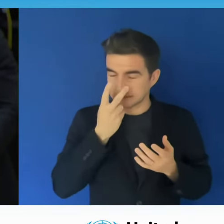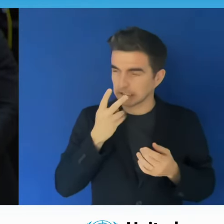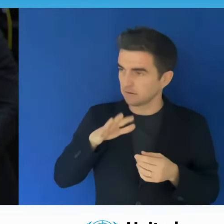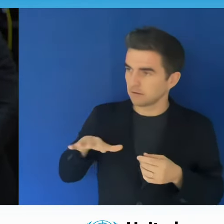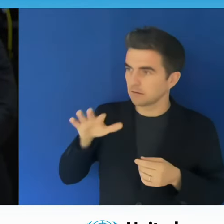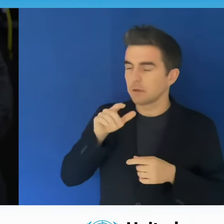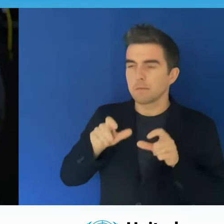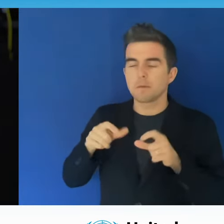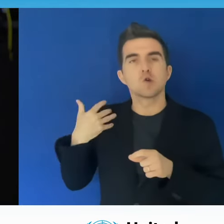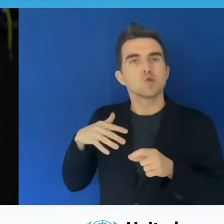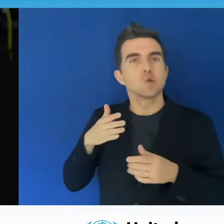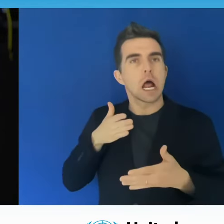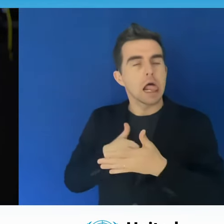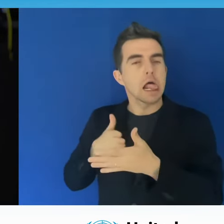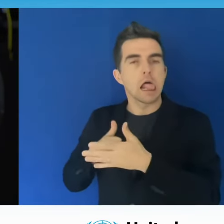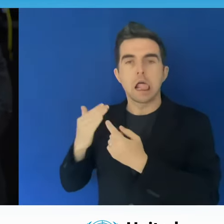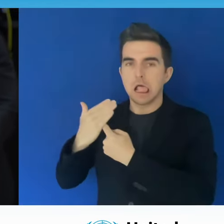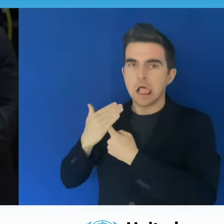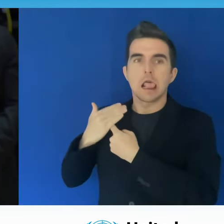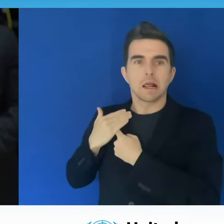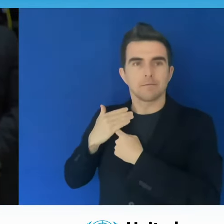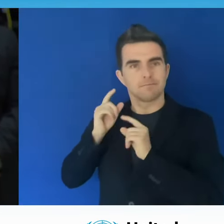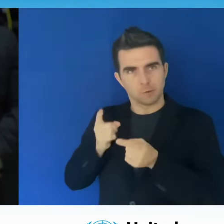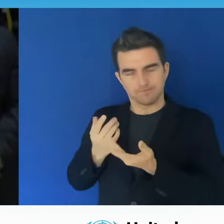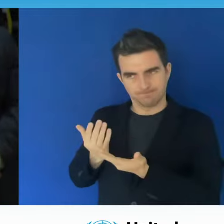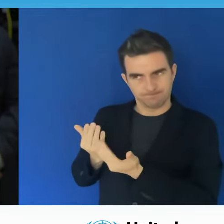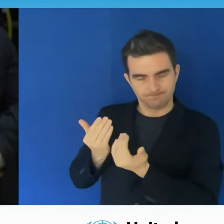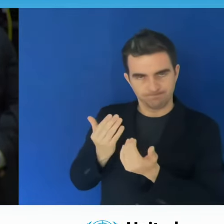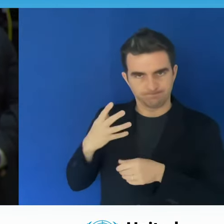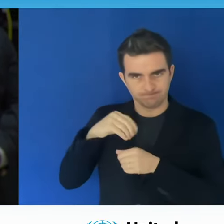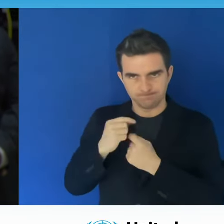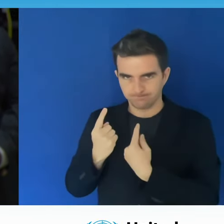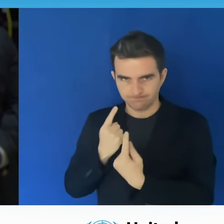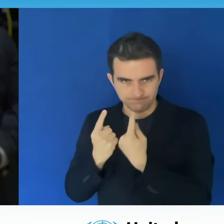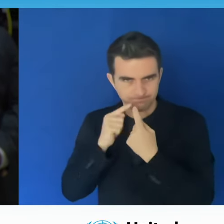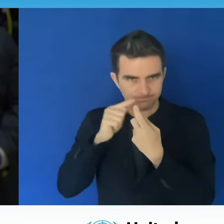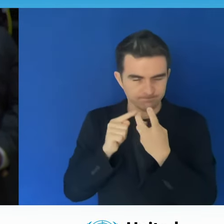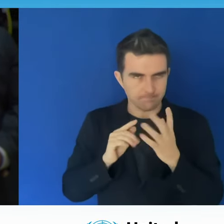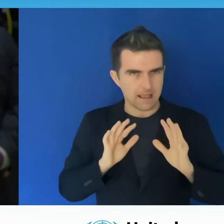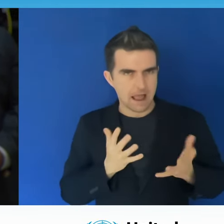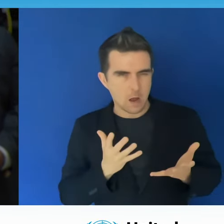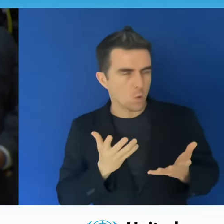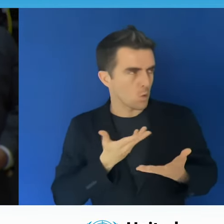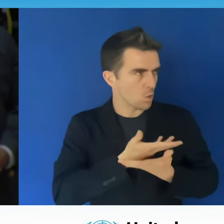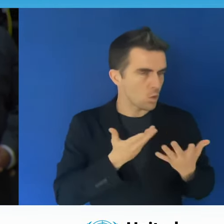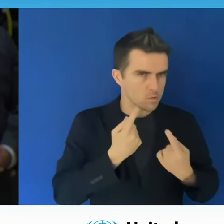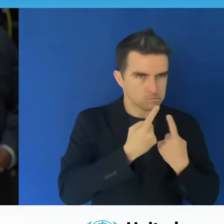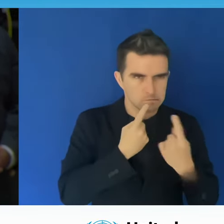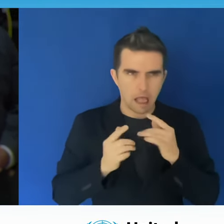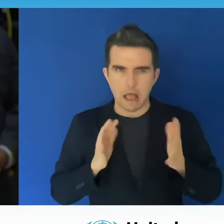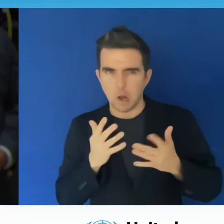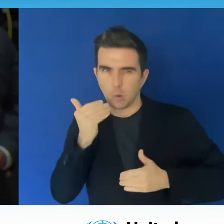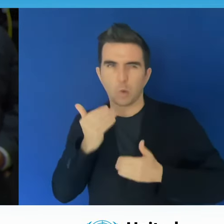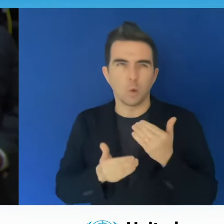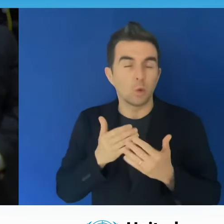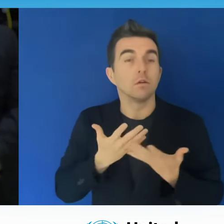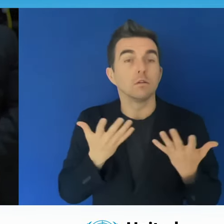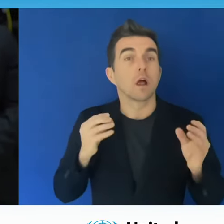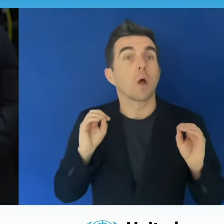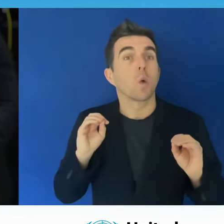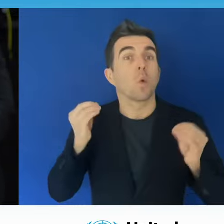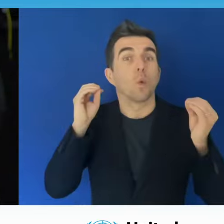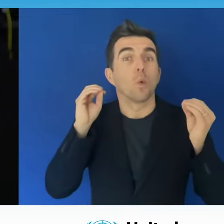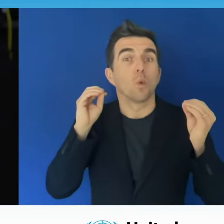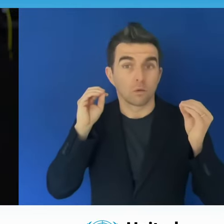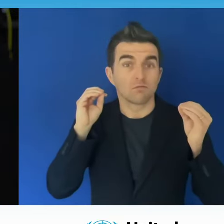group, we need more than just a seat at a conference or a table to write a decision or a microphone to raise our voices.